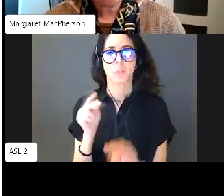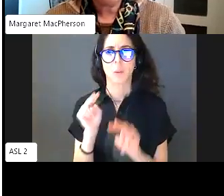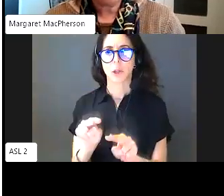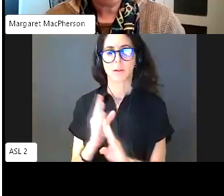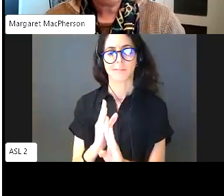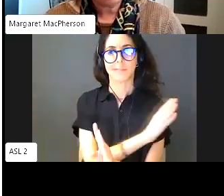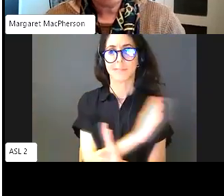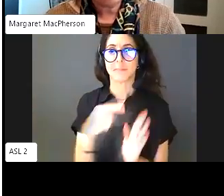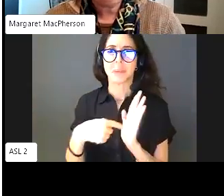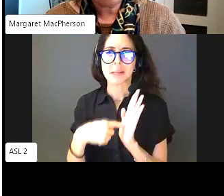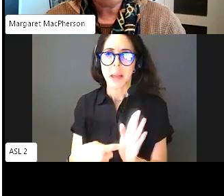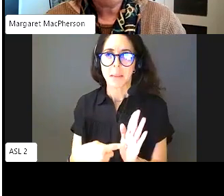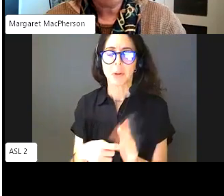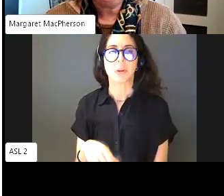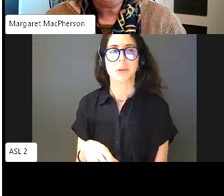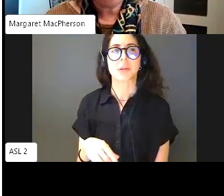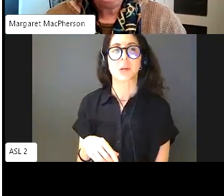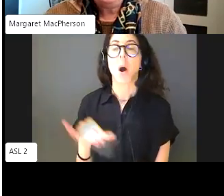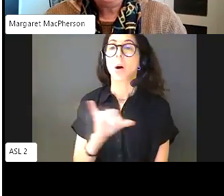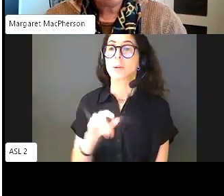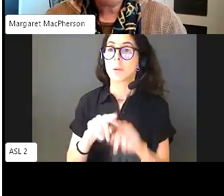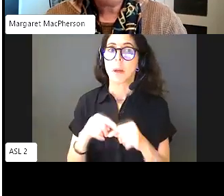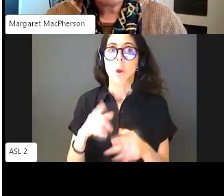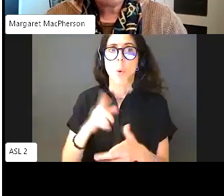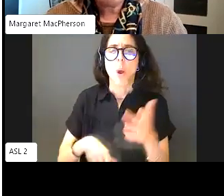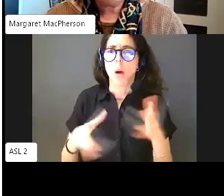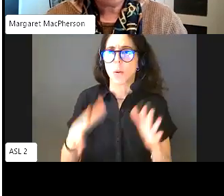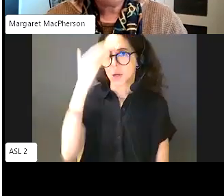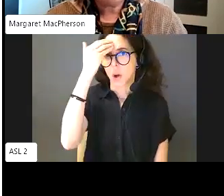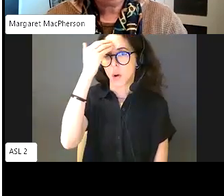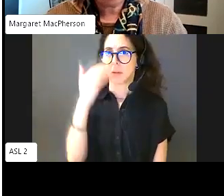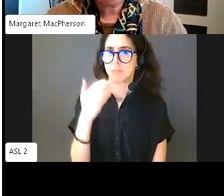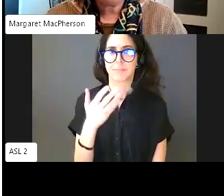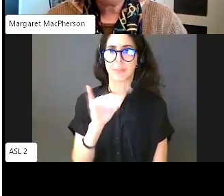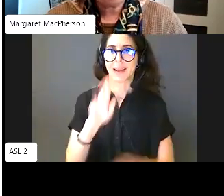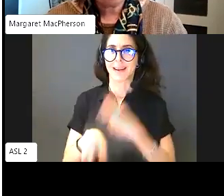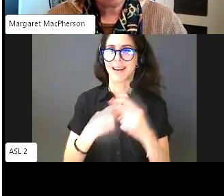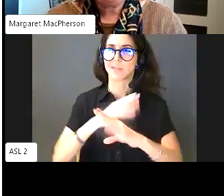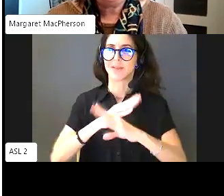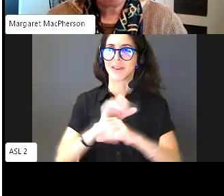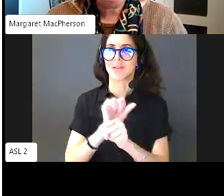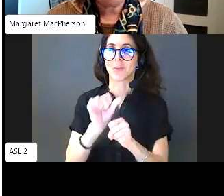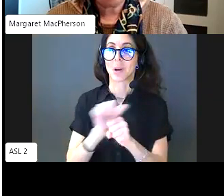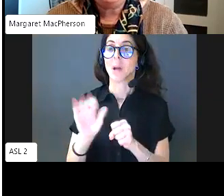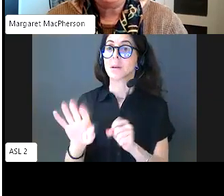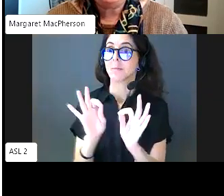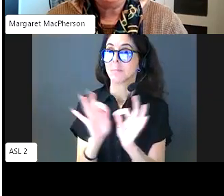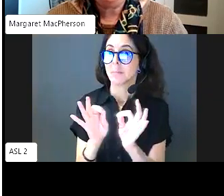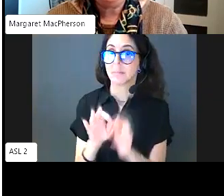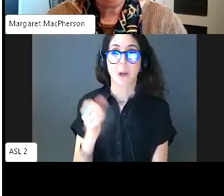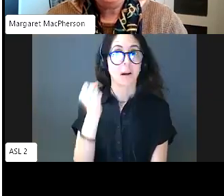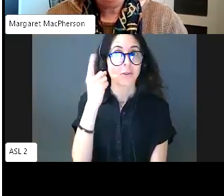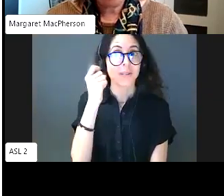examples and what we know about the work. And what you'll see is that there are costs attributable at all levels